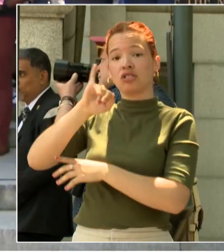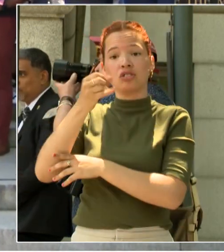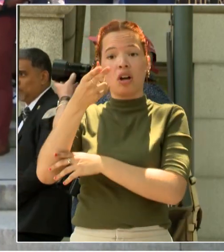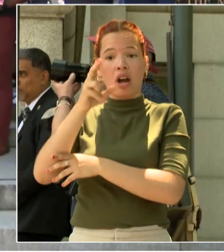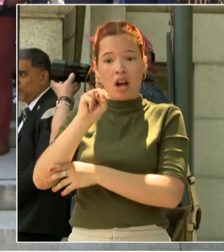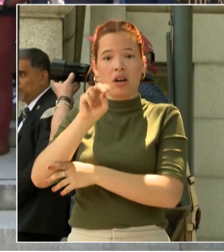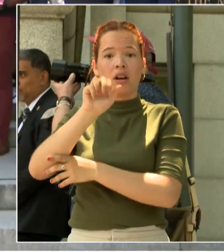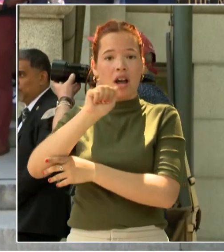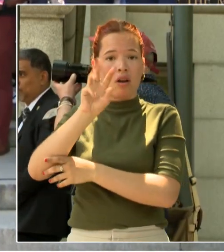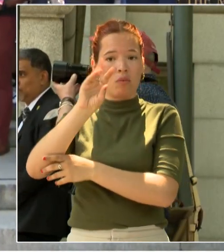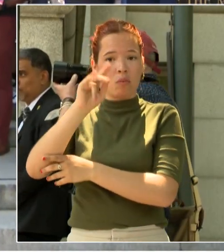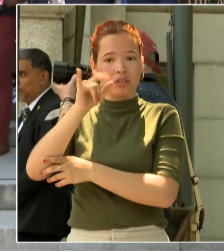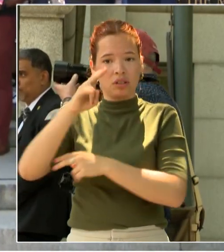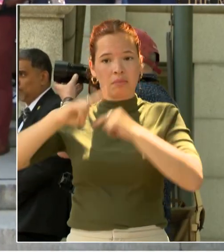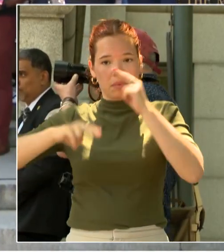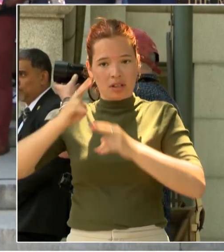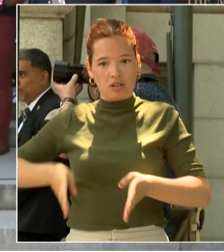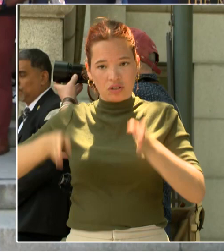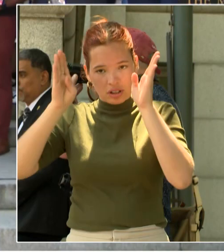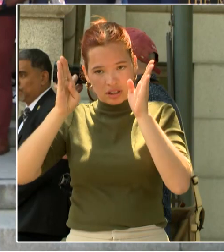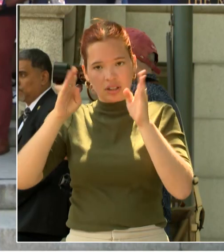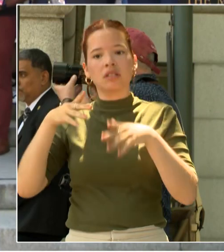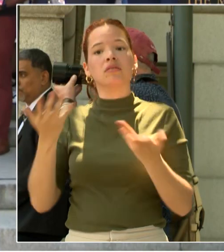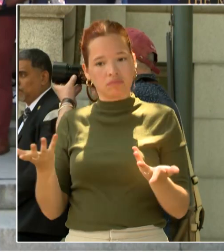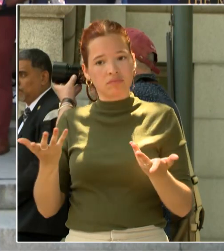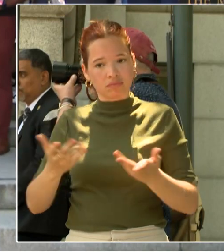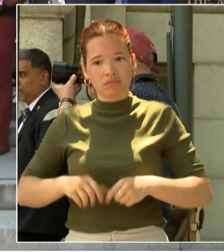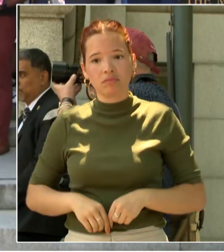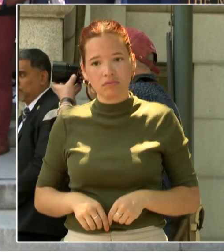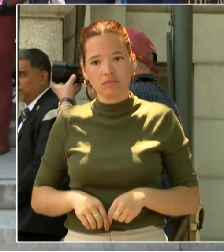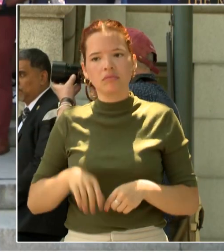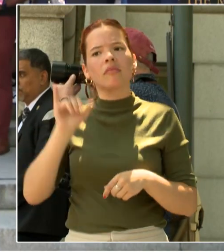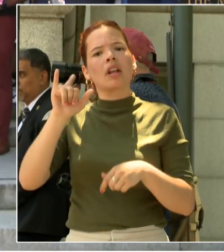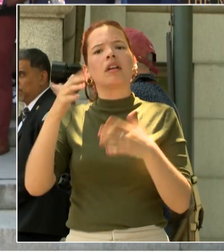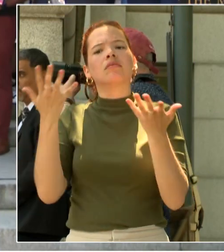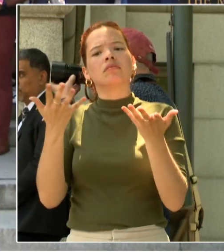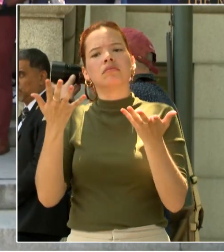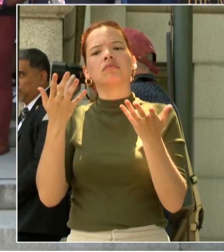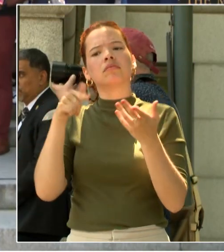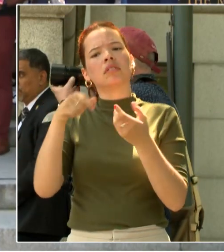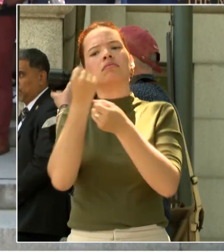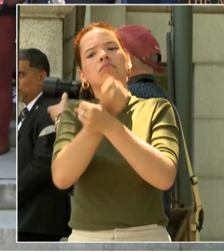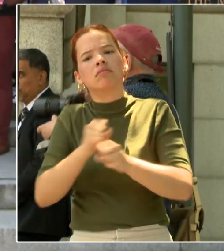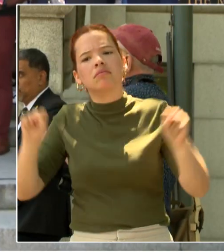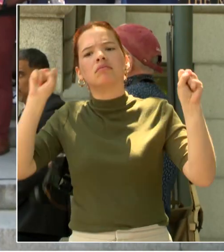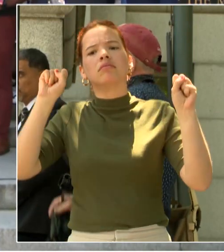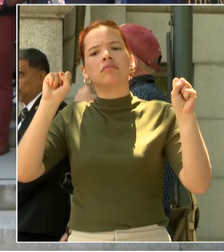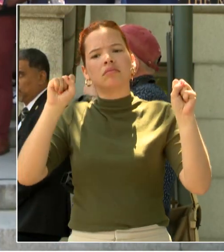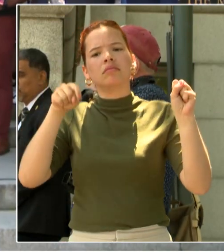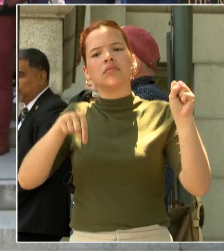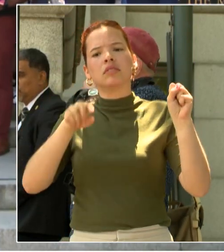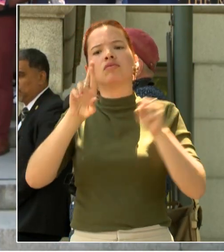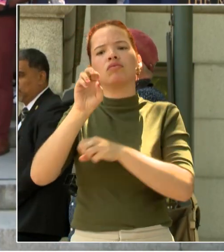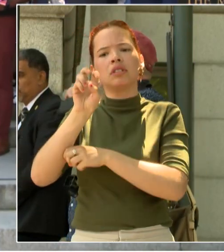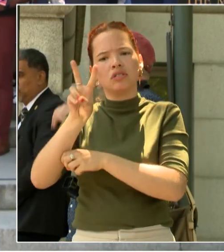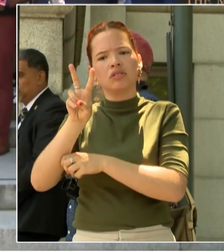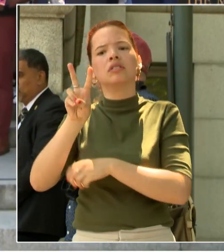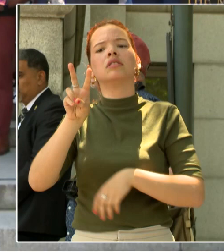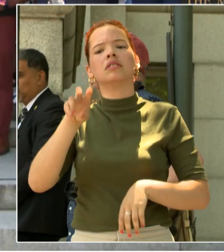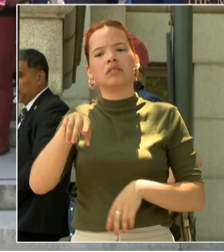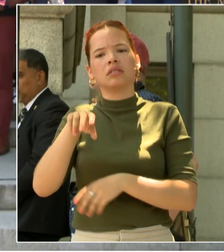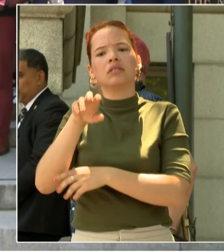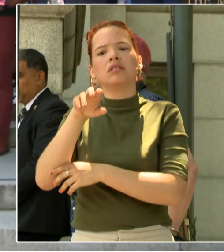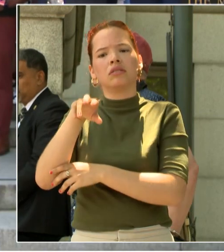united by our shared journey towards equality and liberation. My name is Reverend Dr. Aaron B. Wade, and I